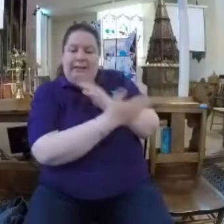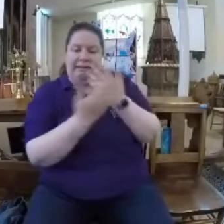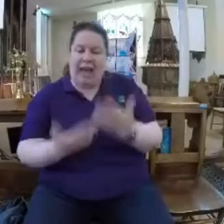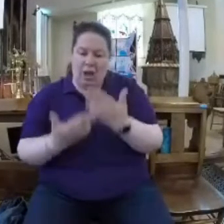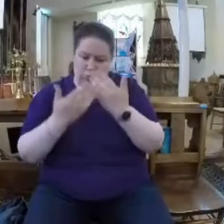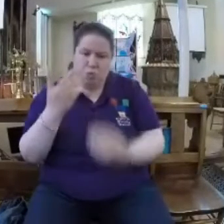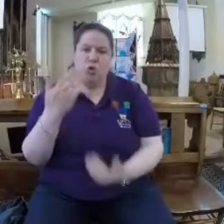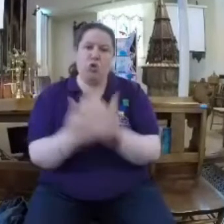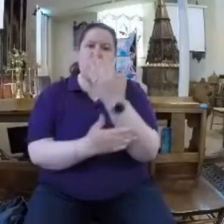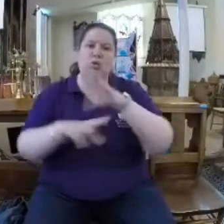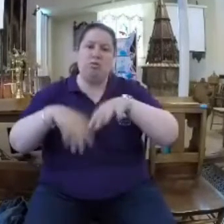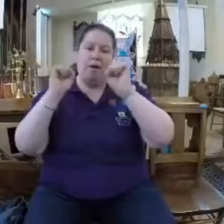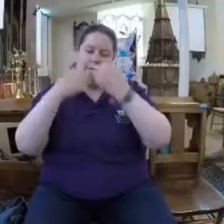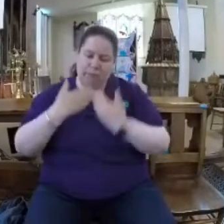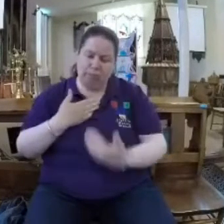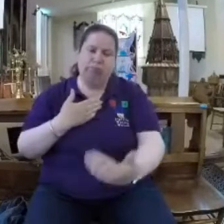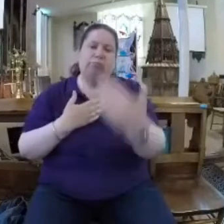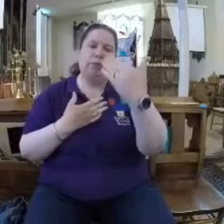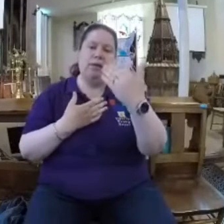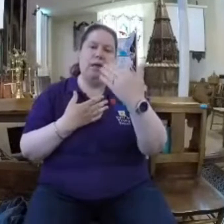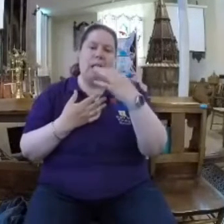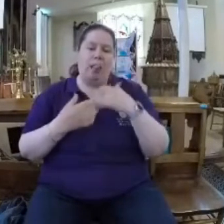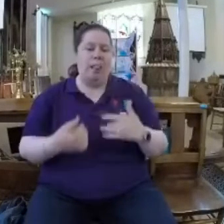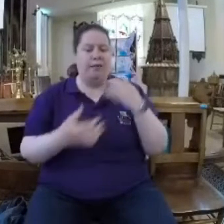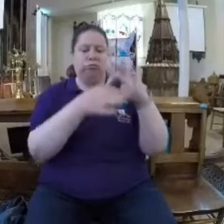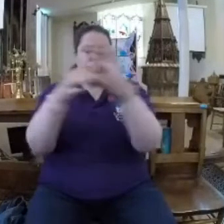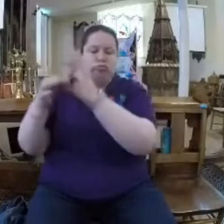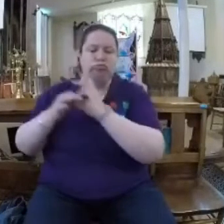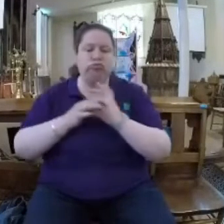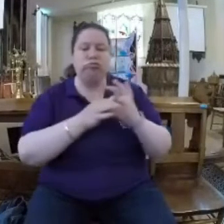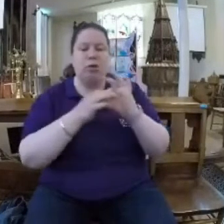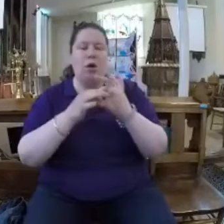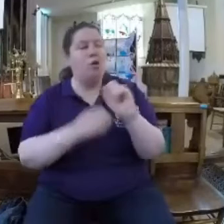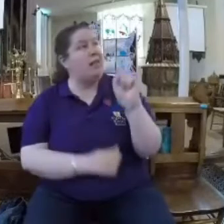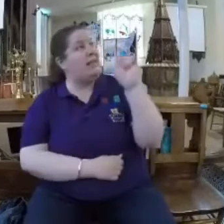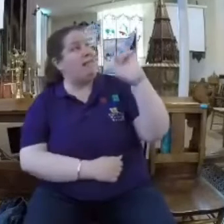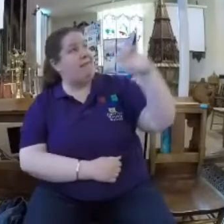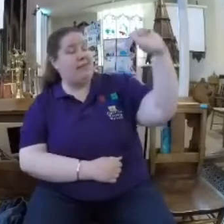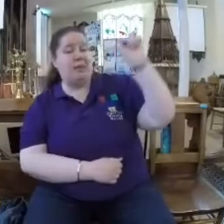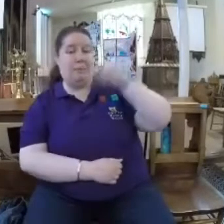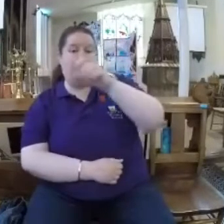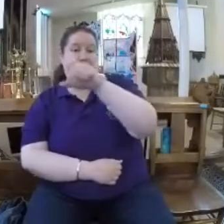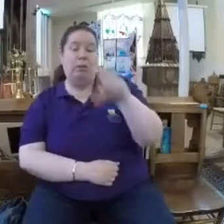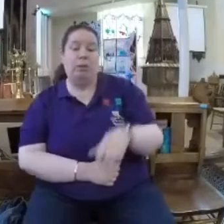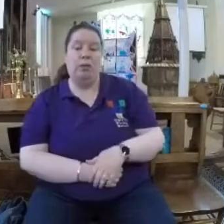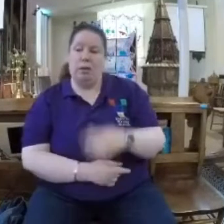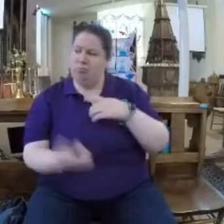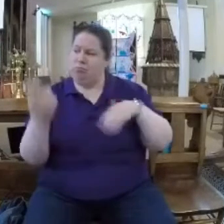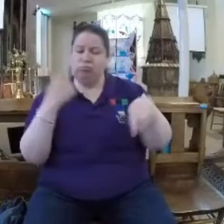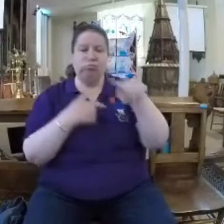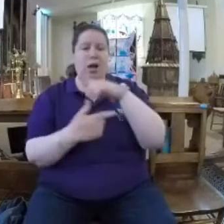love and unity as God's people. They are at one. We are at